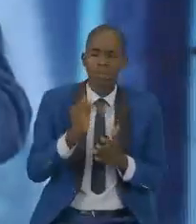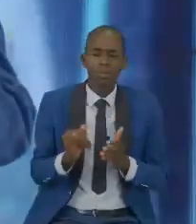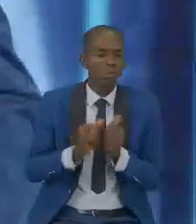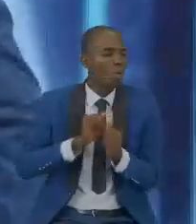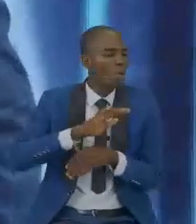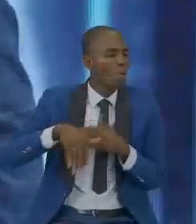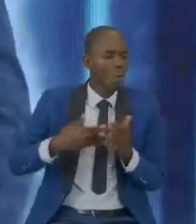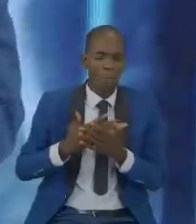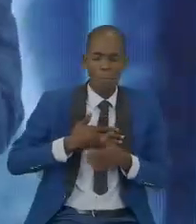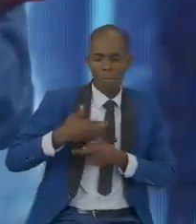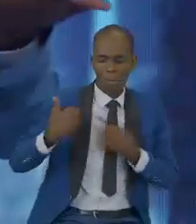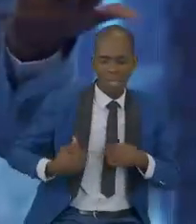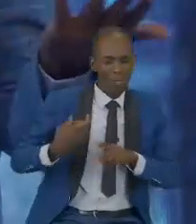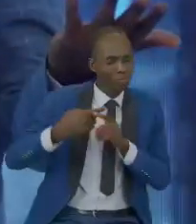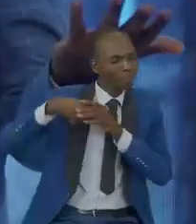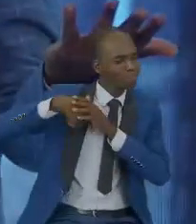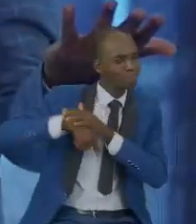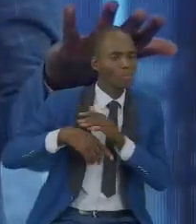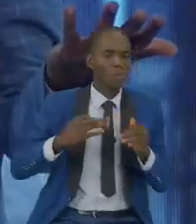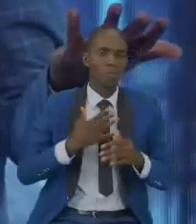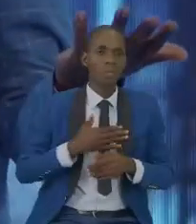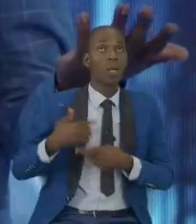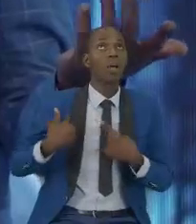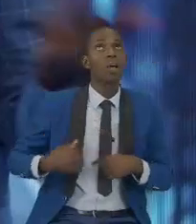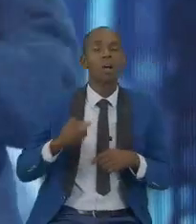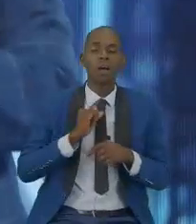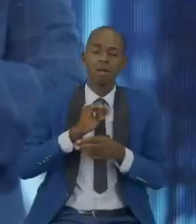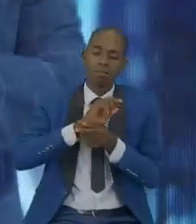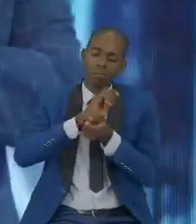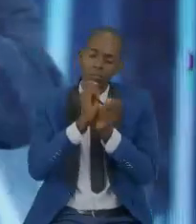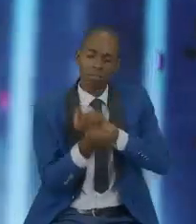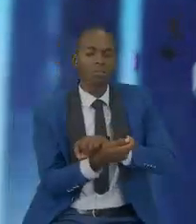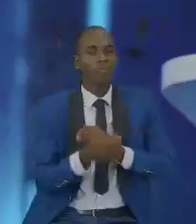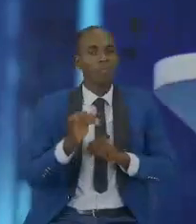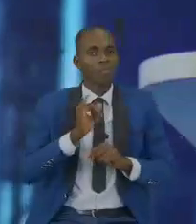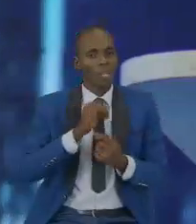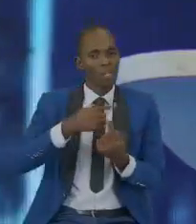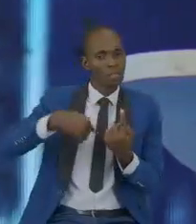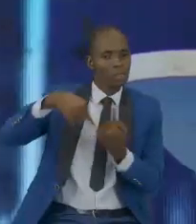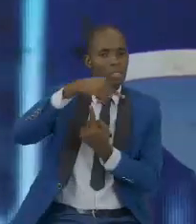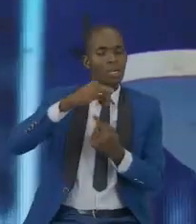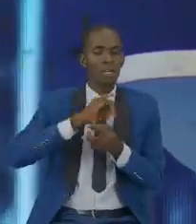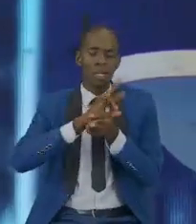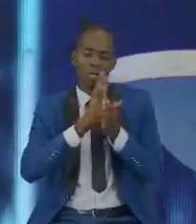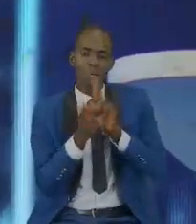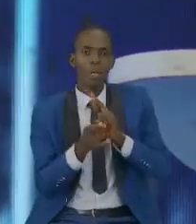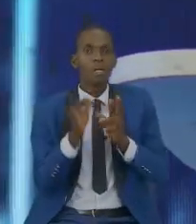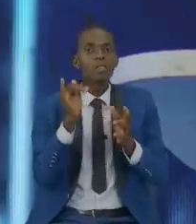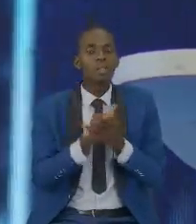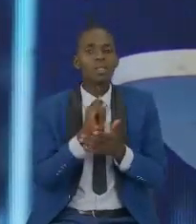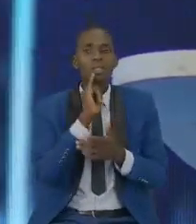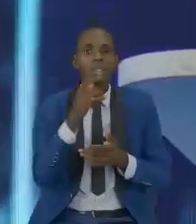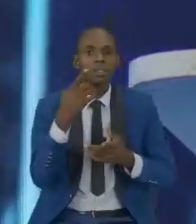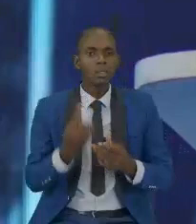the depth of my heart, I turn, I repent. That is the passion, the